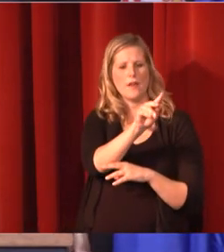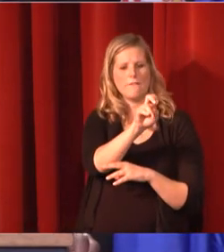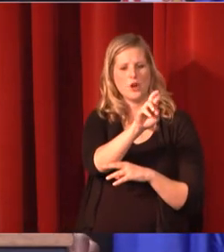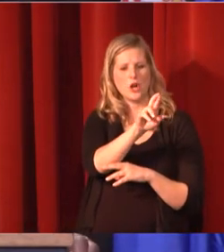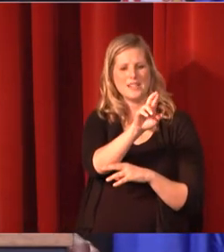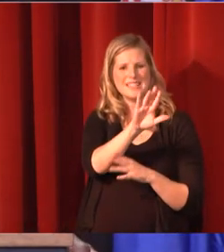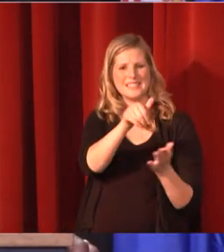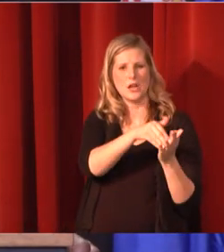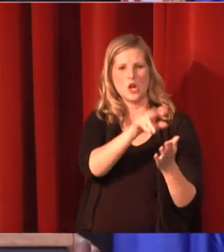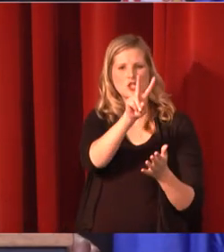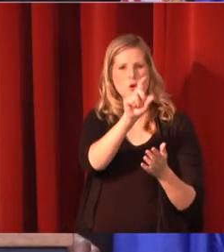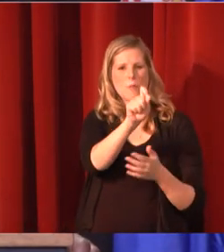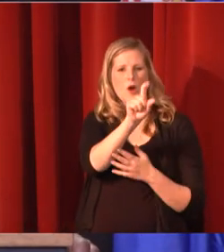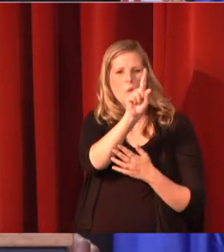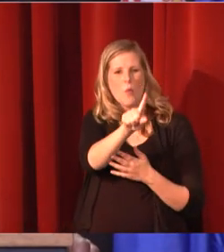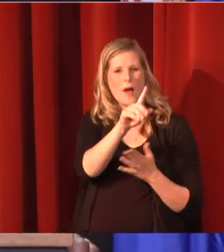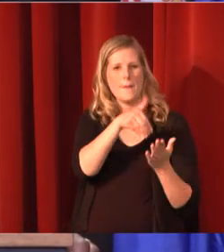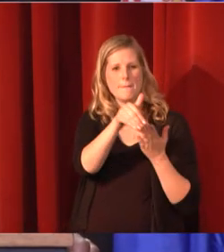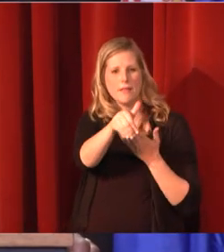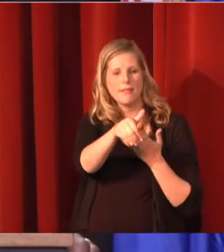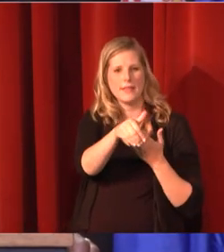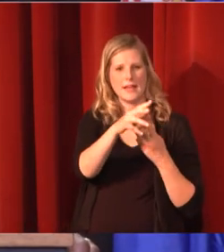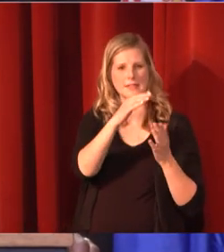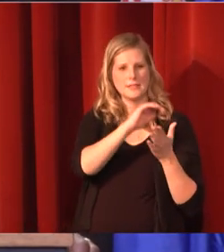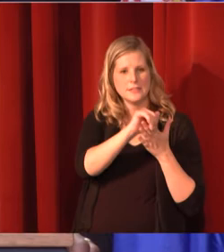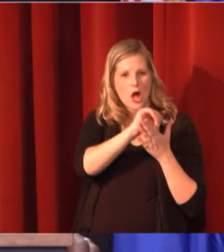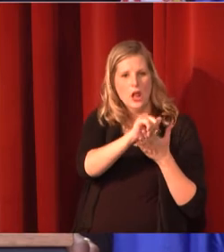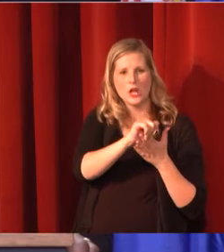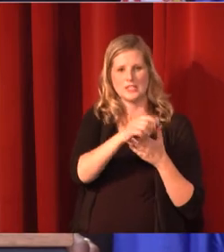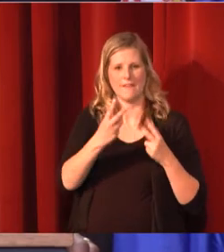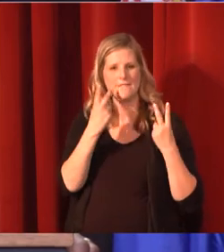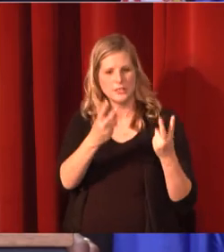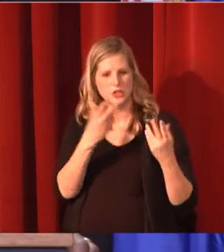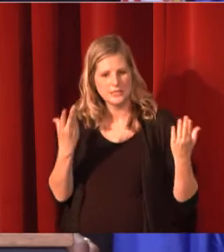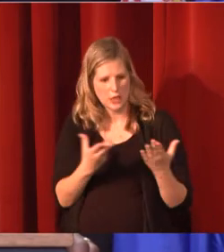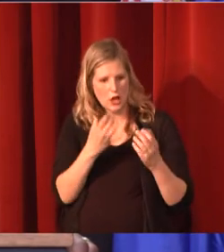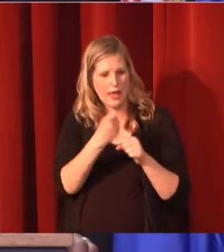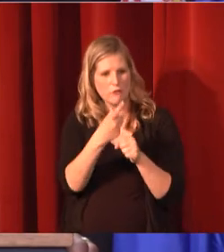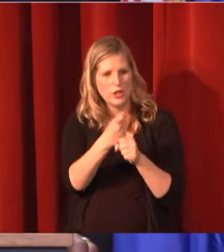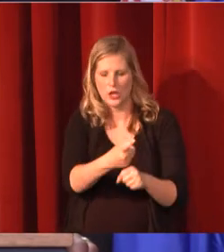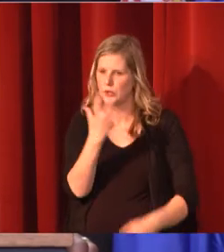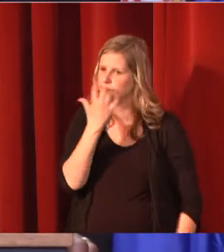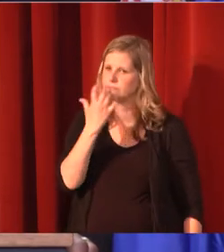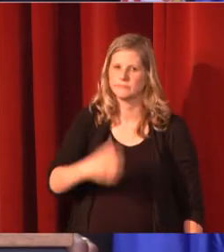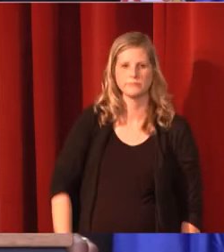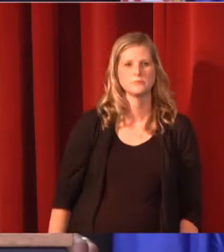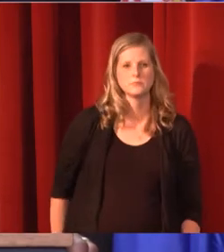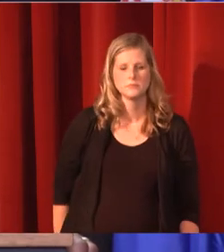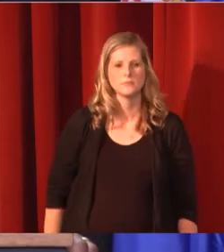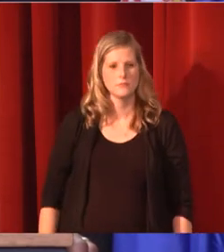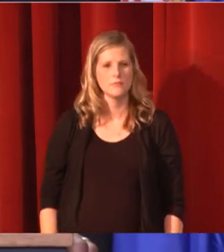visitors and helps produce over 12 million dollars in sales tax revenue each year I